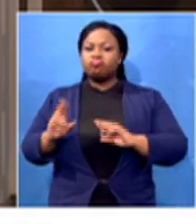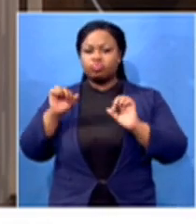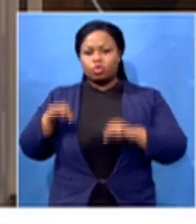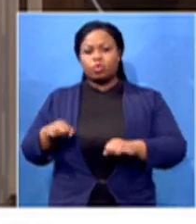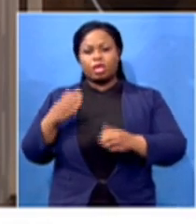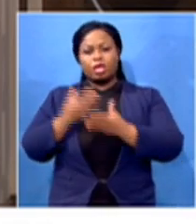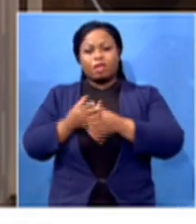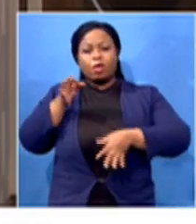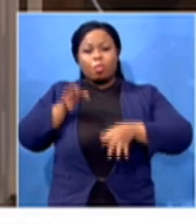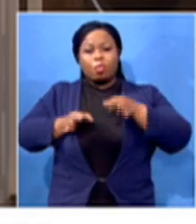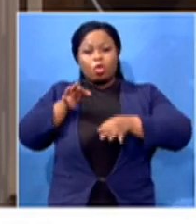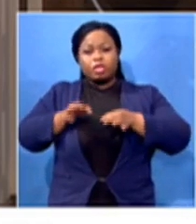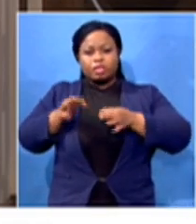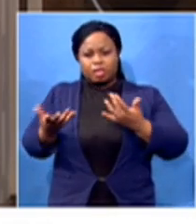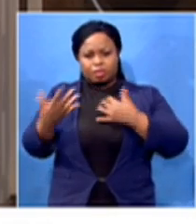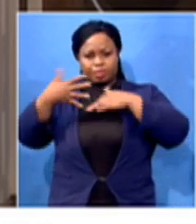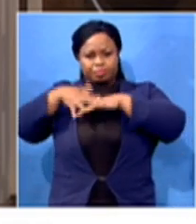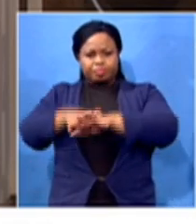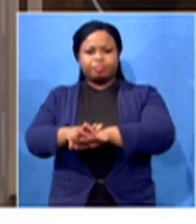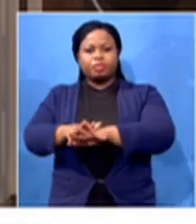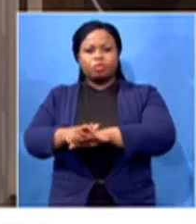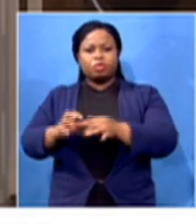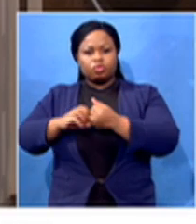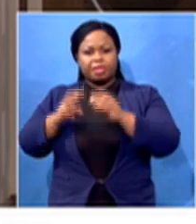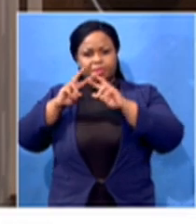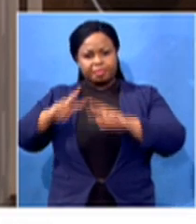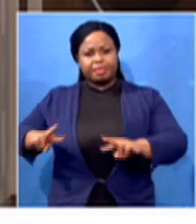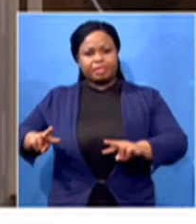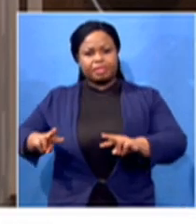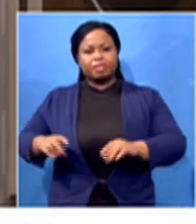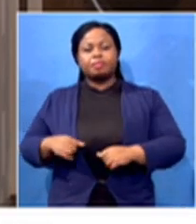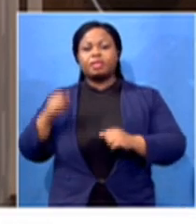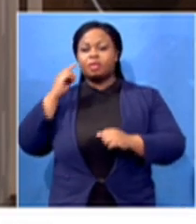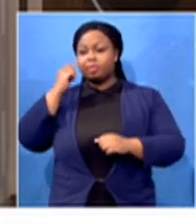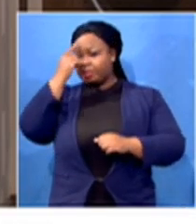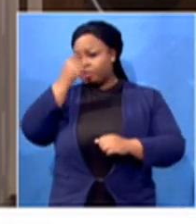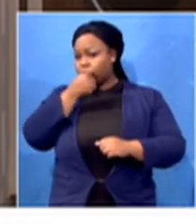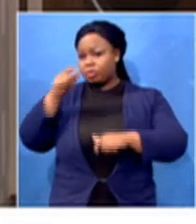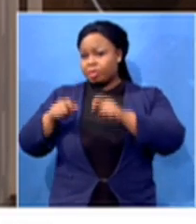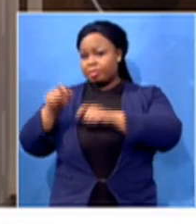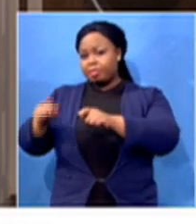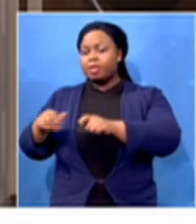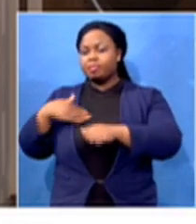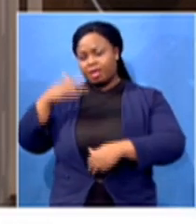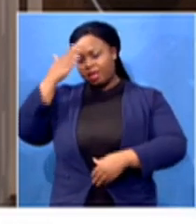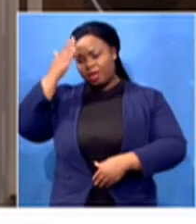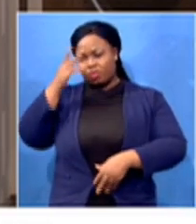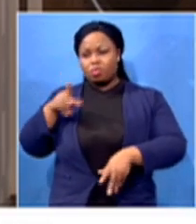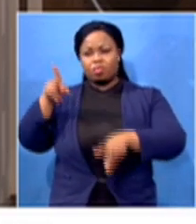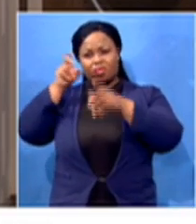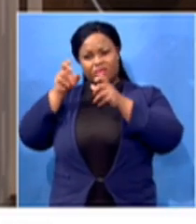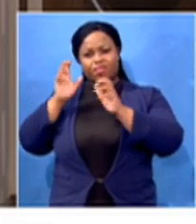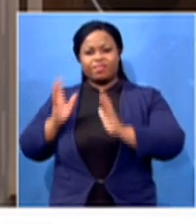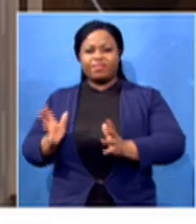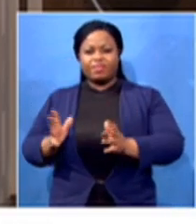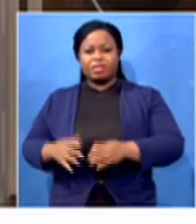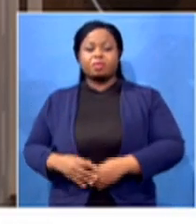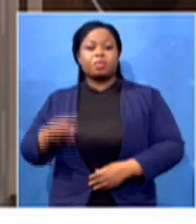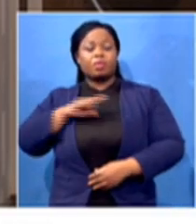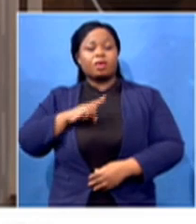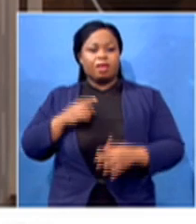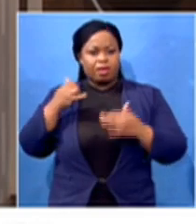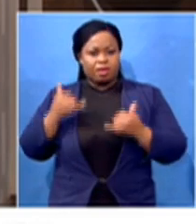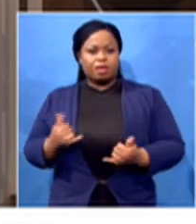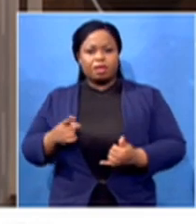dipolitiki re kgutliseng botsitso. Mme Basotho ke a tseba, mme ke le utlwile hore hona jwale tjena le